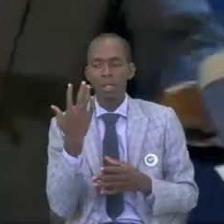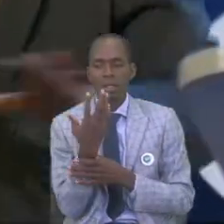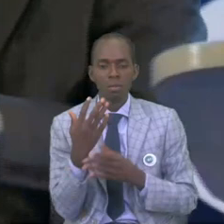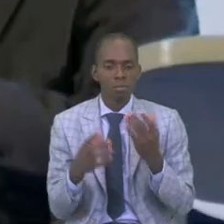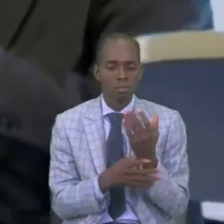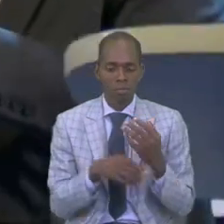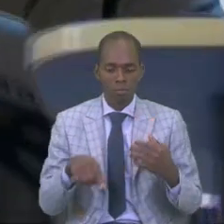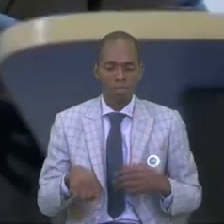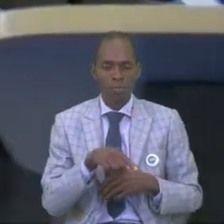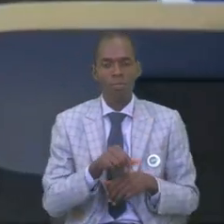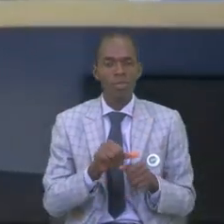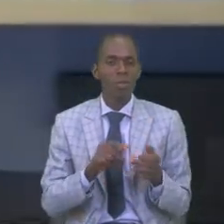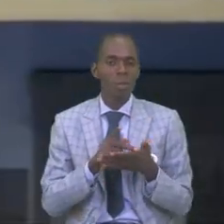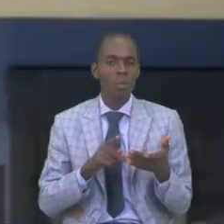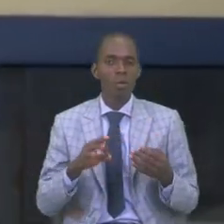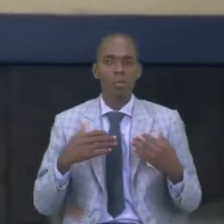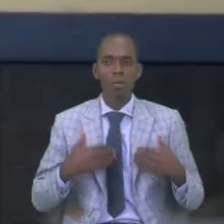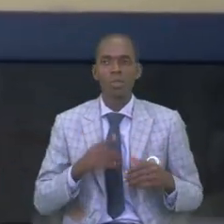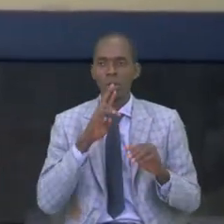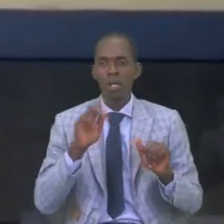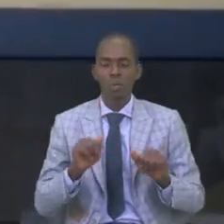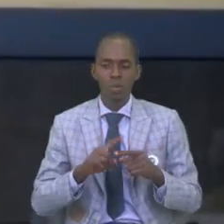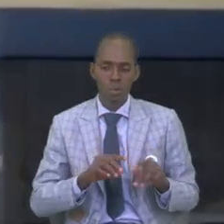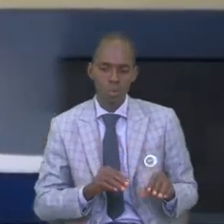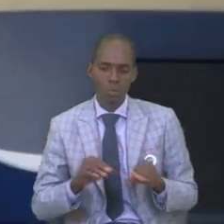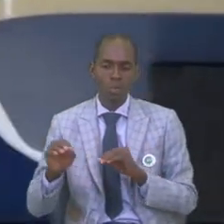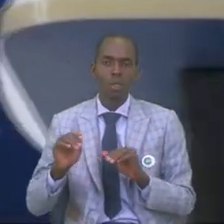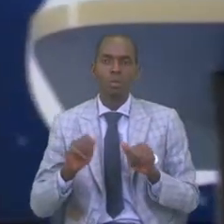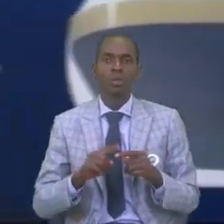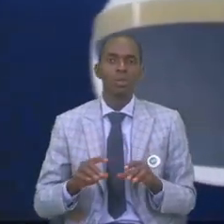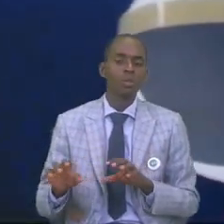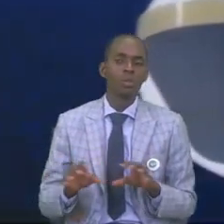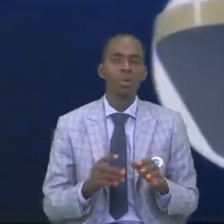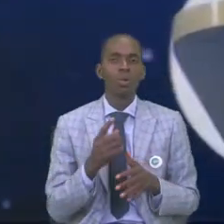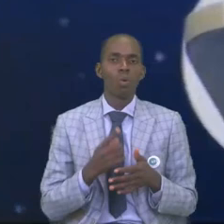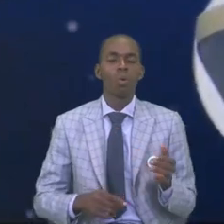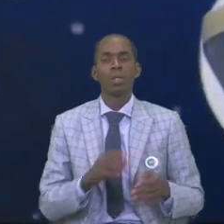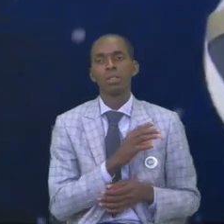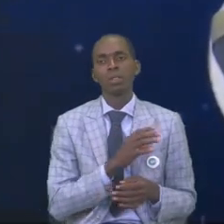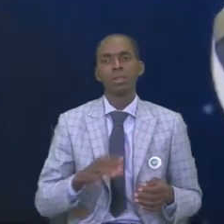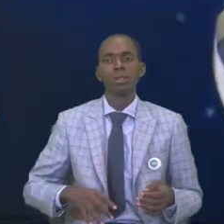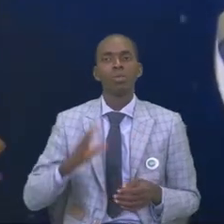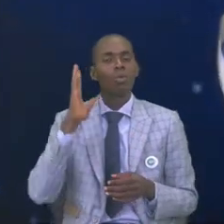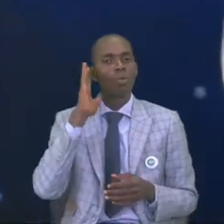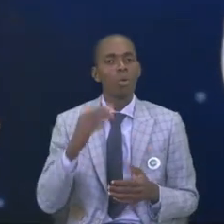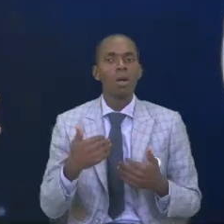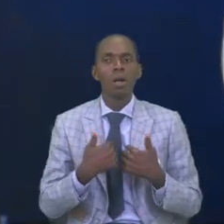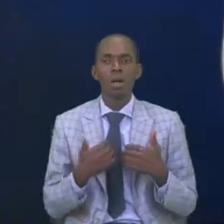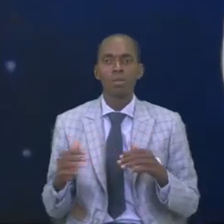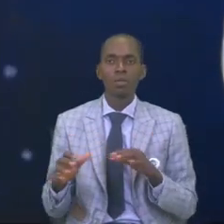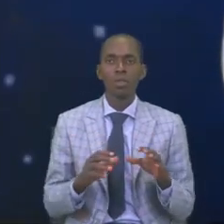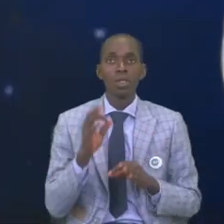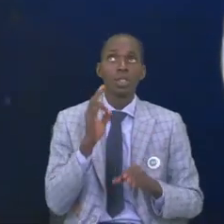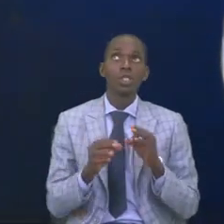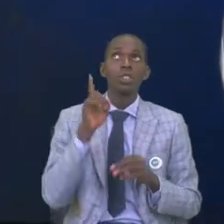and then you are able to move and able to do what Christ would have done if we were